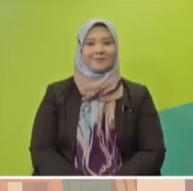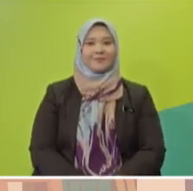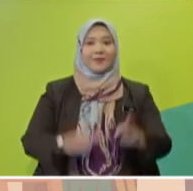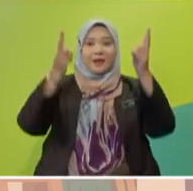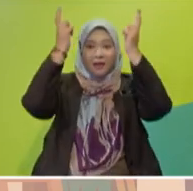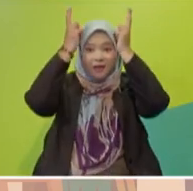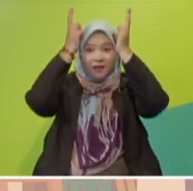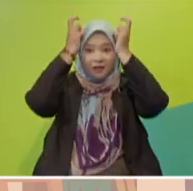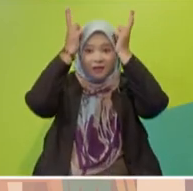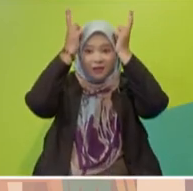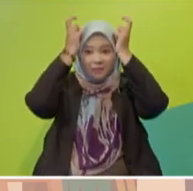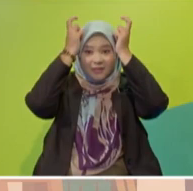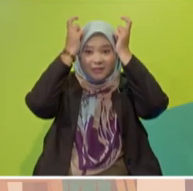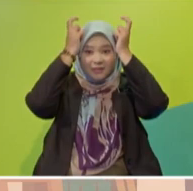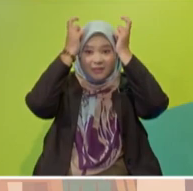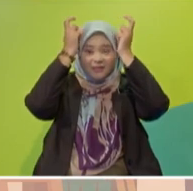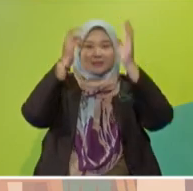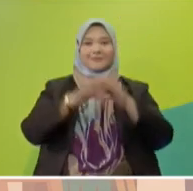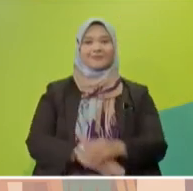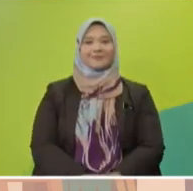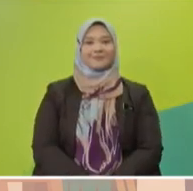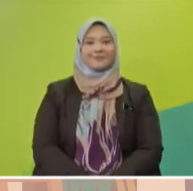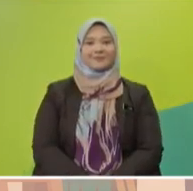Rabbit. Rabbit.